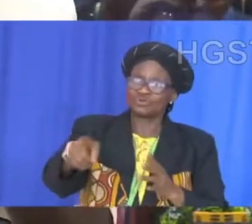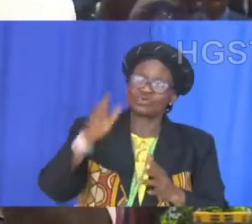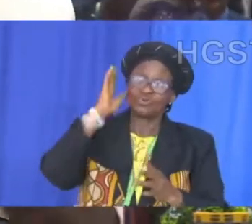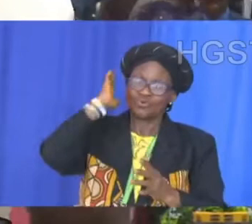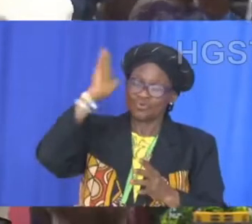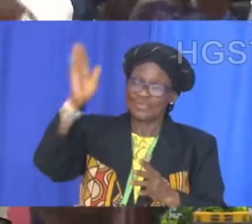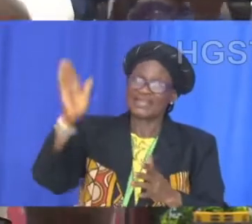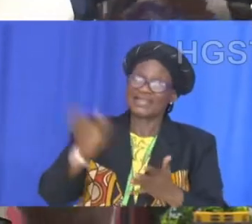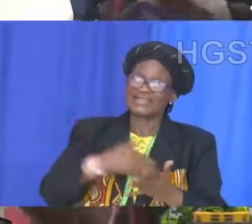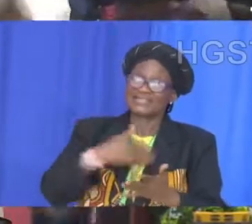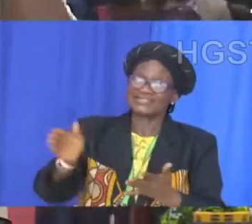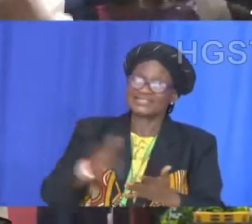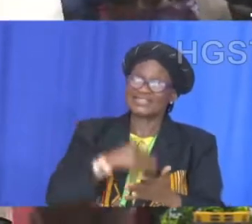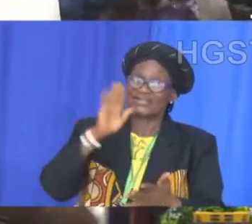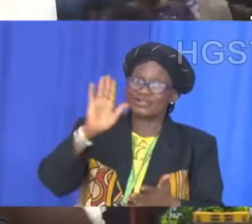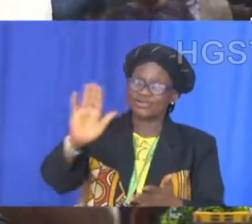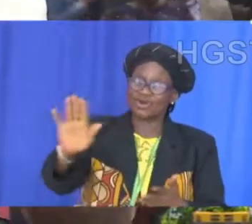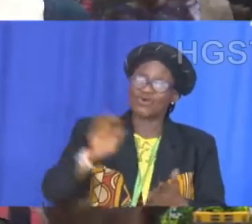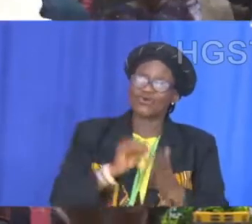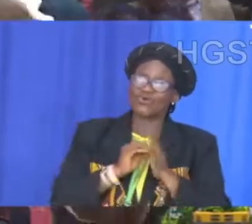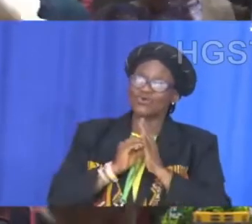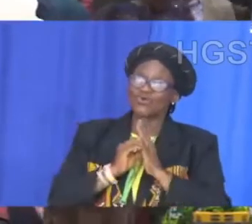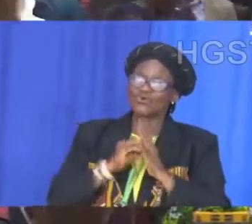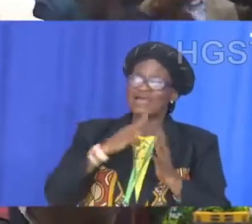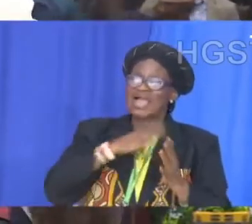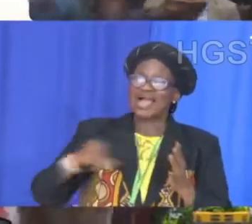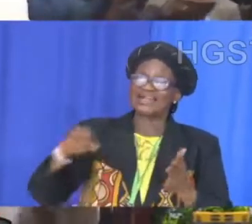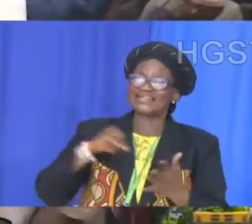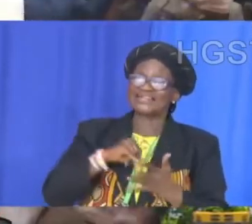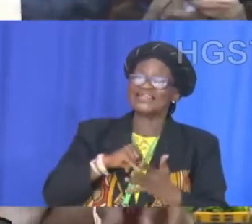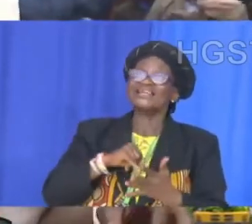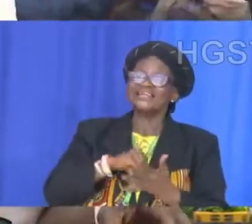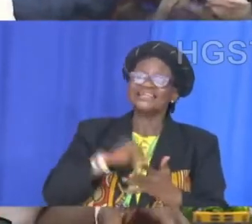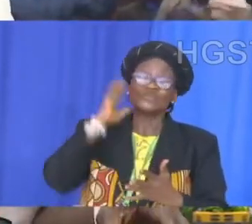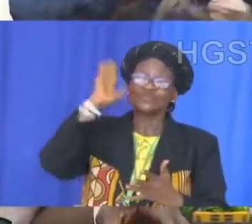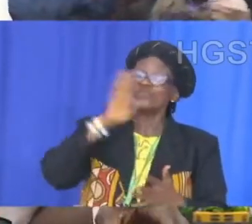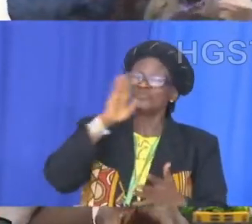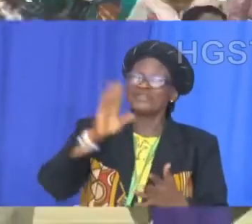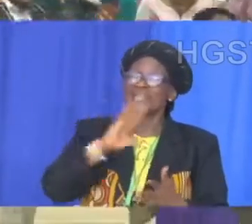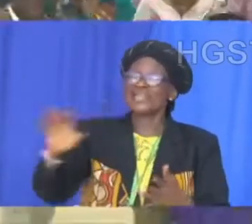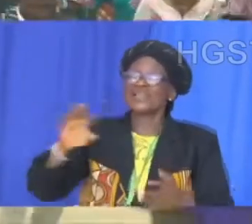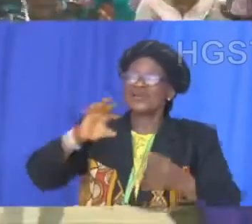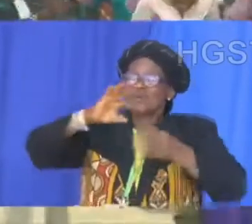own song and sing it unto God. Sing unto the Almighty God.